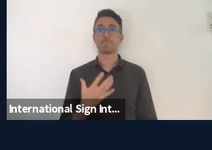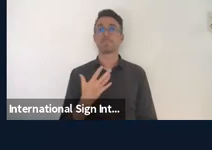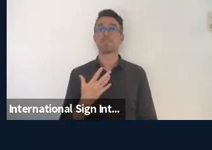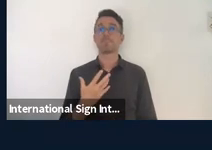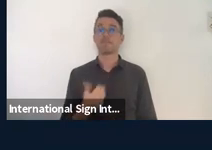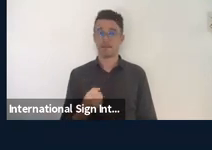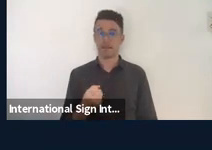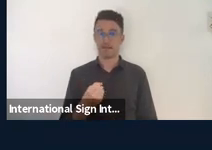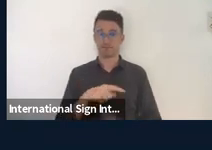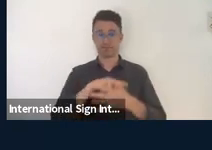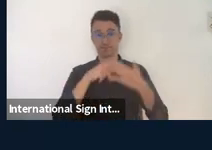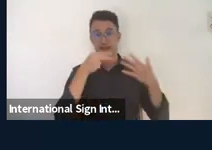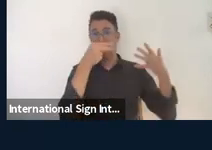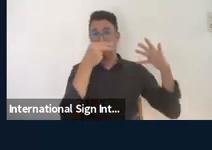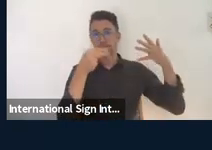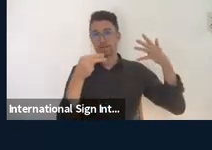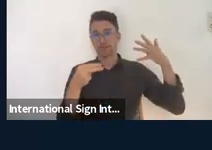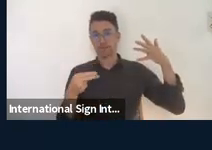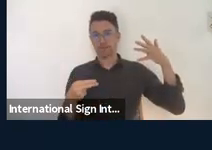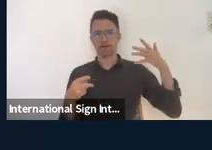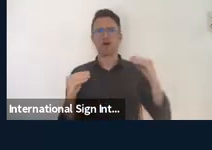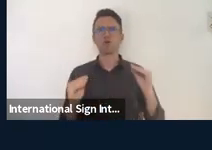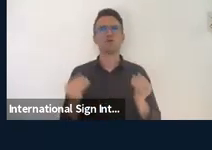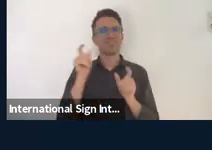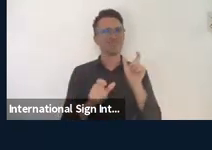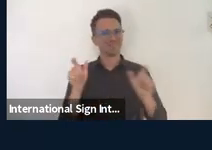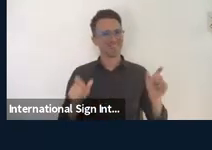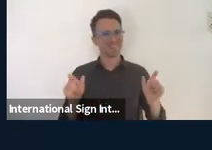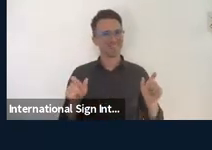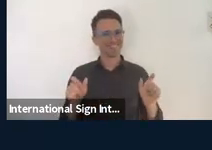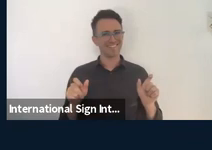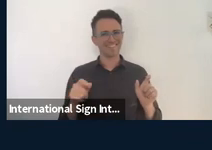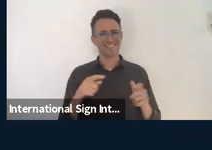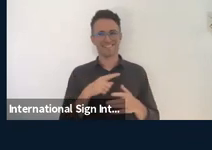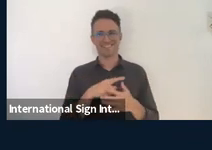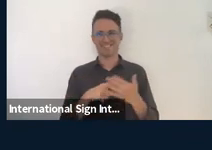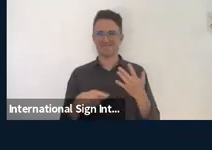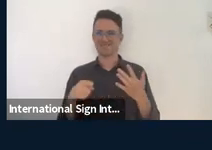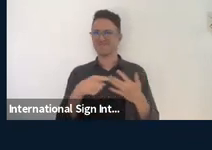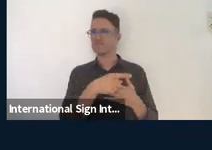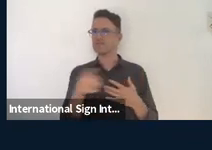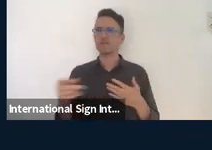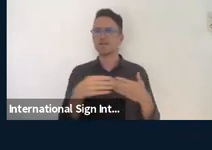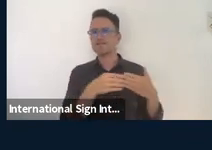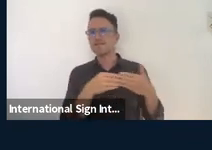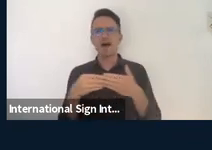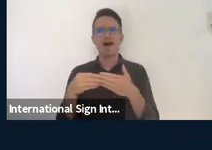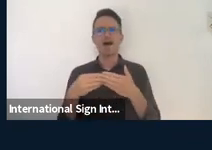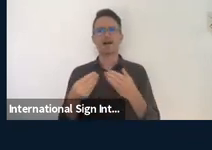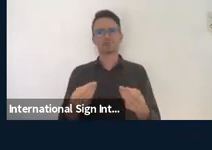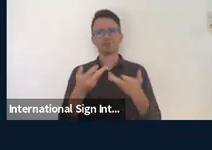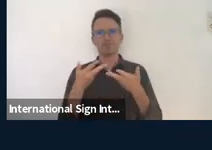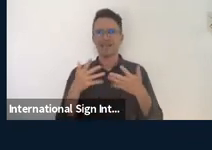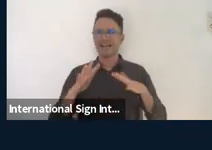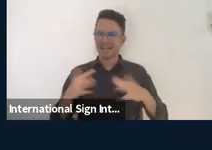can guide us on how to do things better and to build back better. The section two will be moderated, as announced, by my